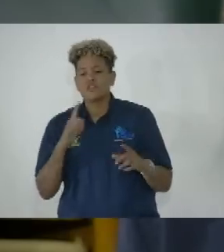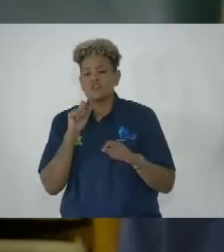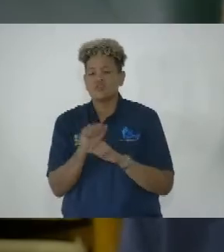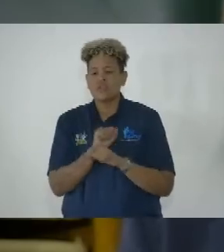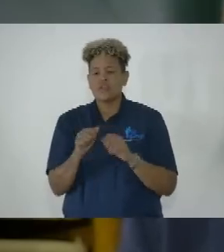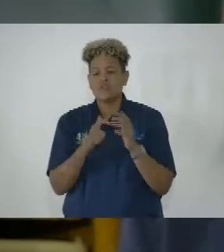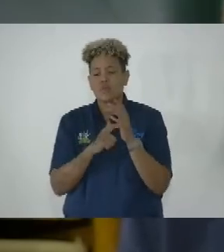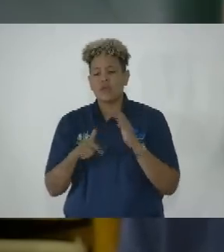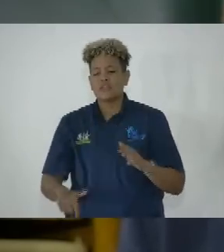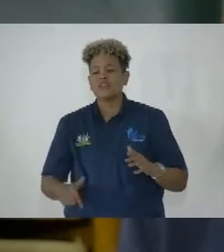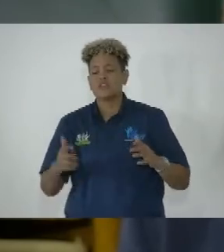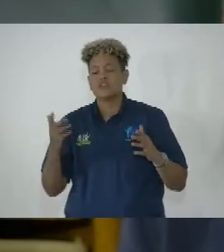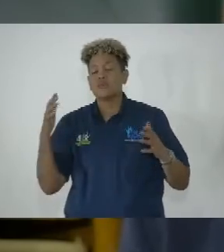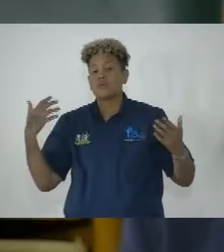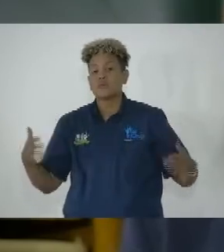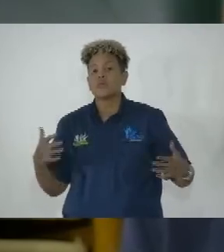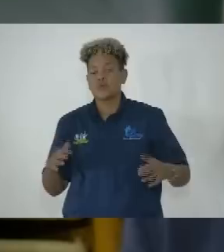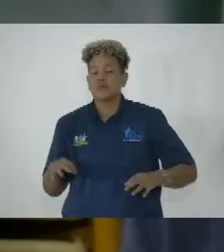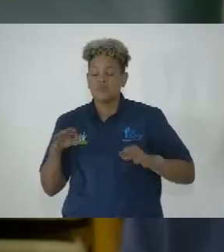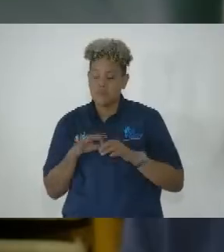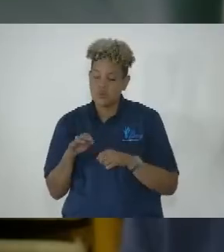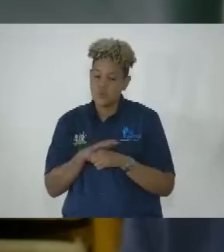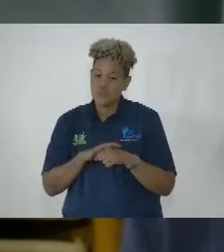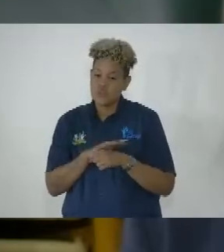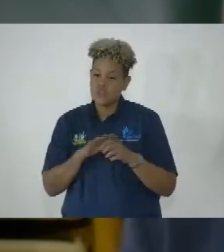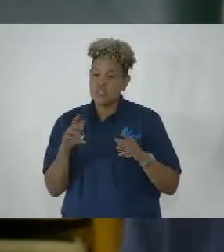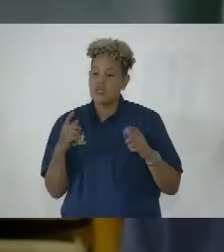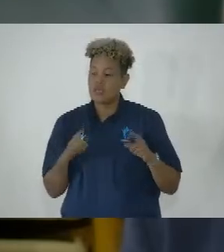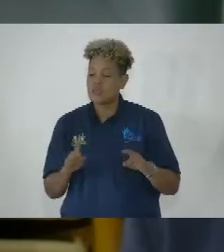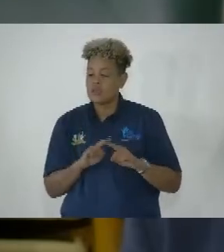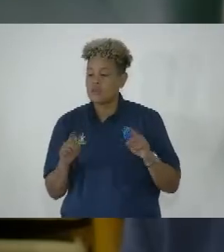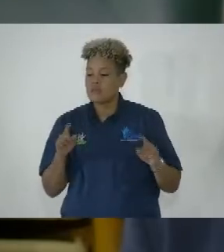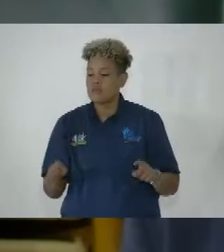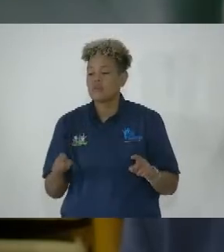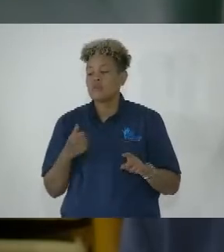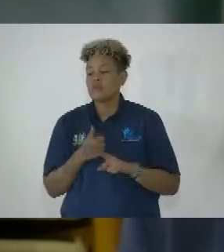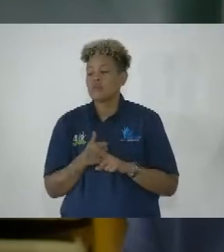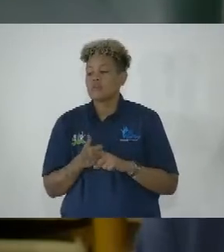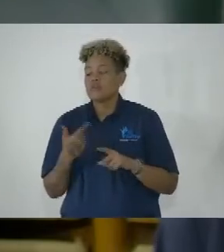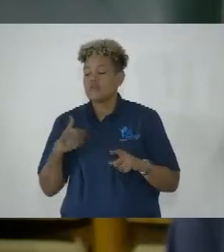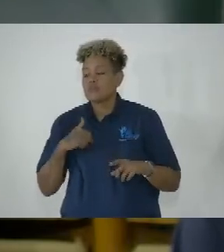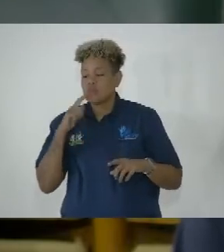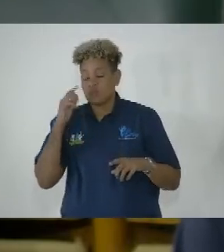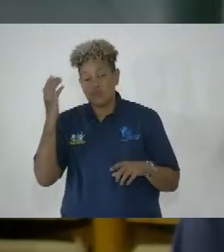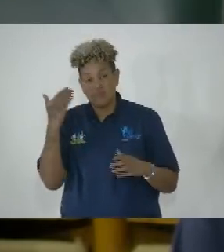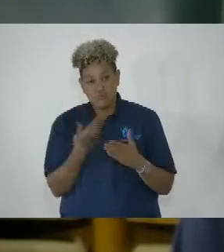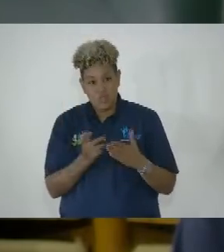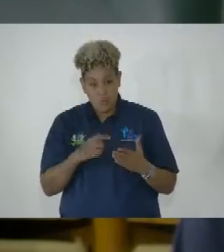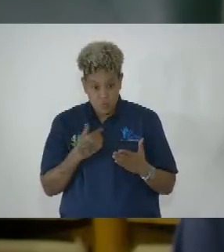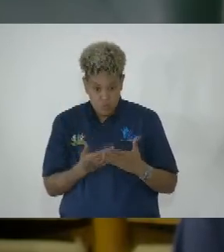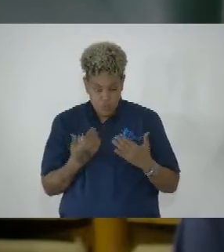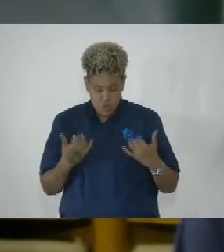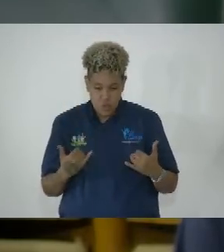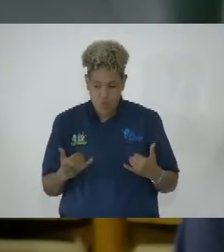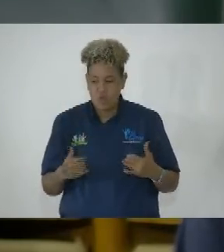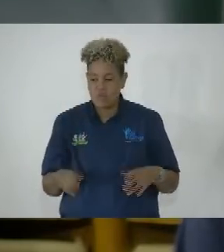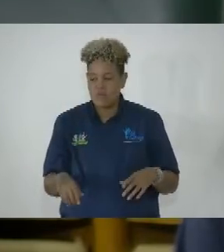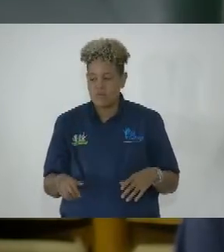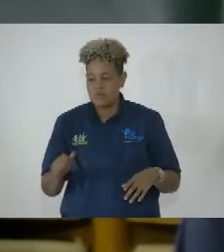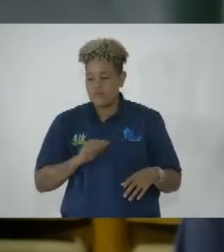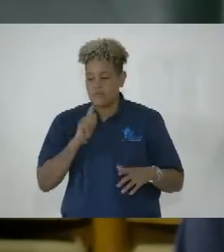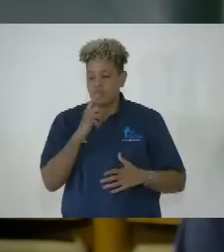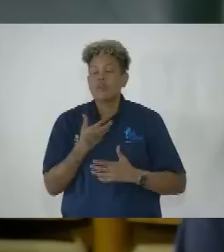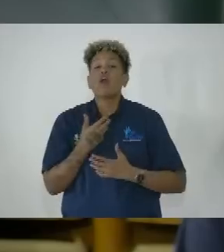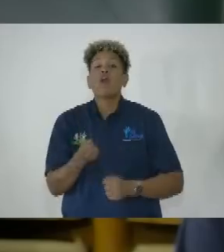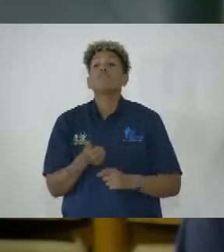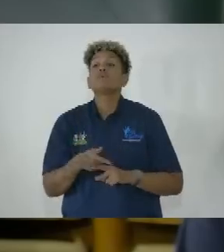and this is such an important area. But we are where we are. I am confident